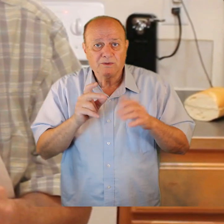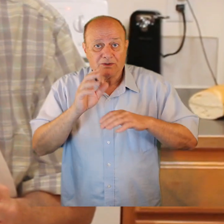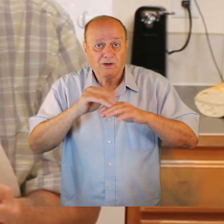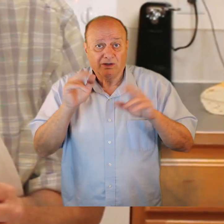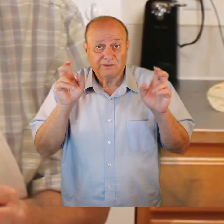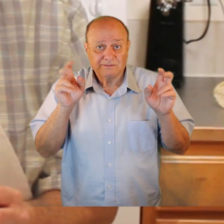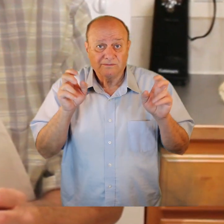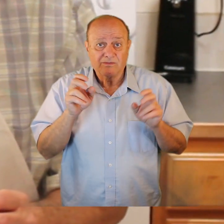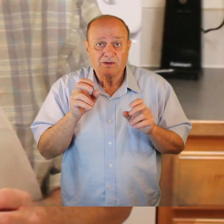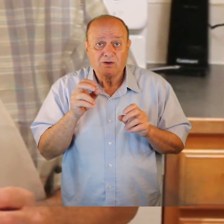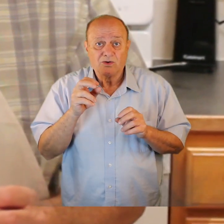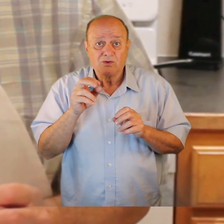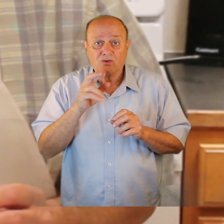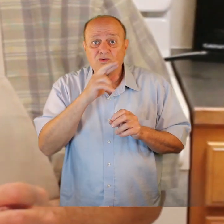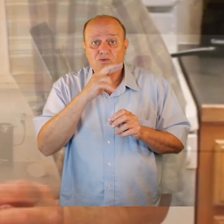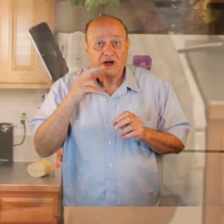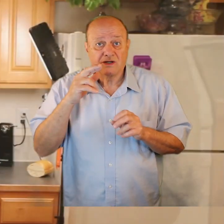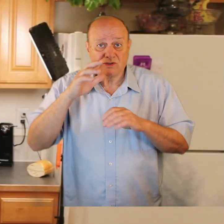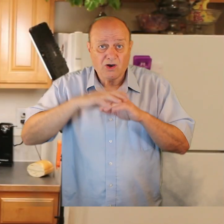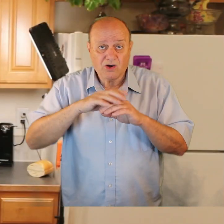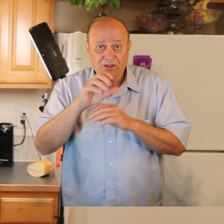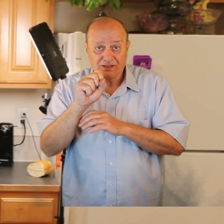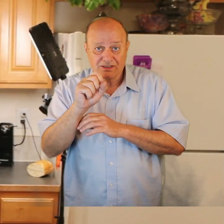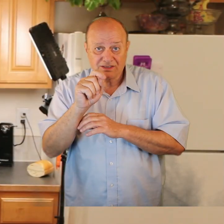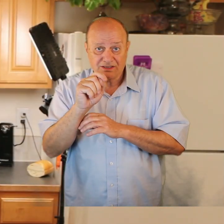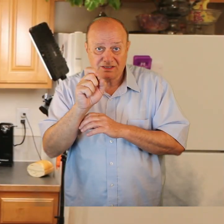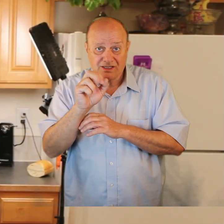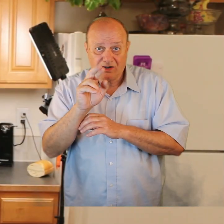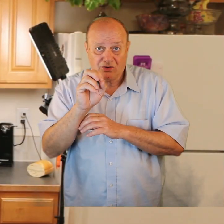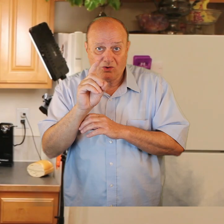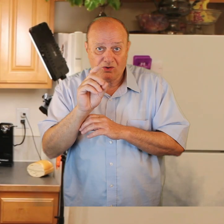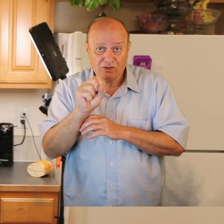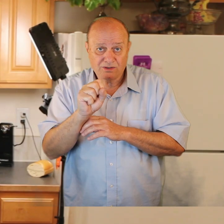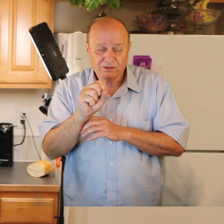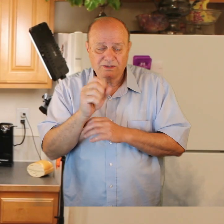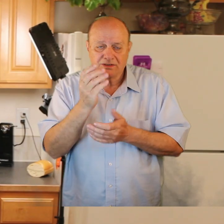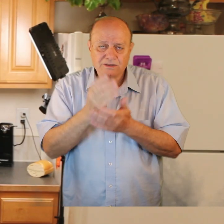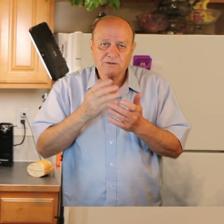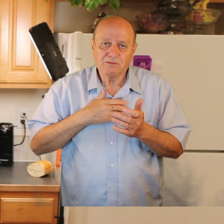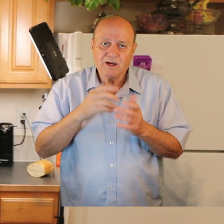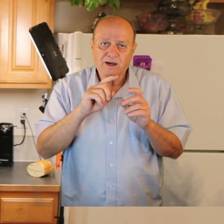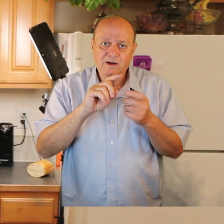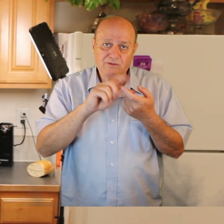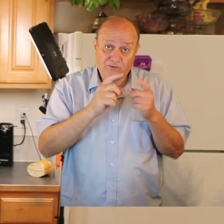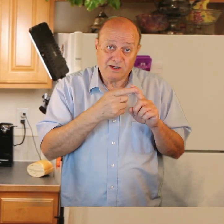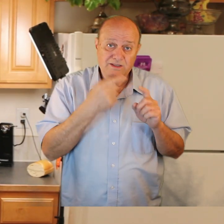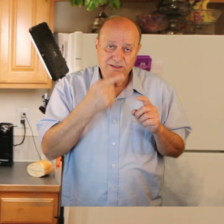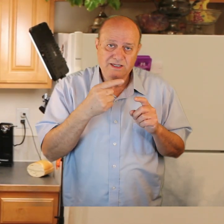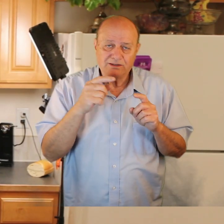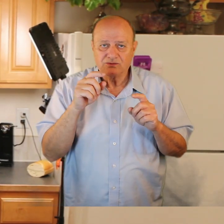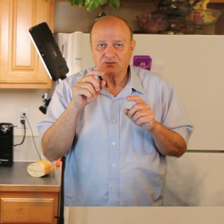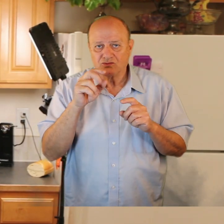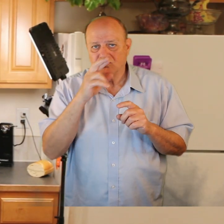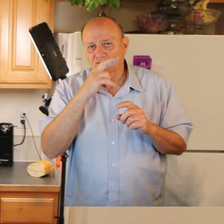steroids. I've had friends. Well, not only have I had friends, I've had friends who say that this is ranch on